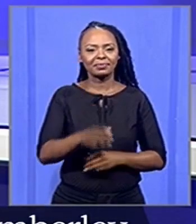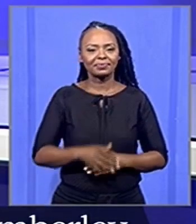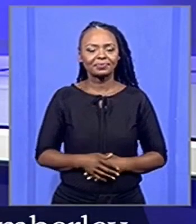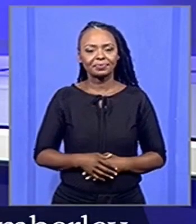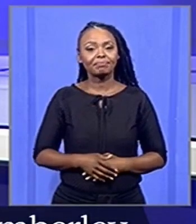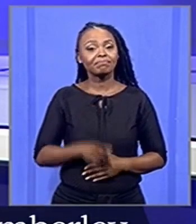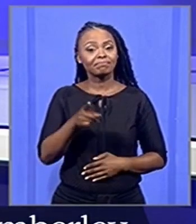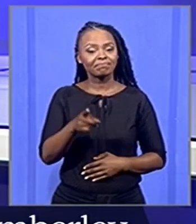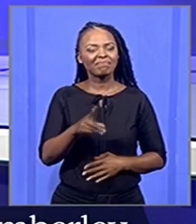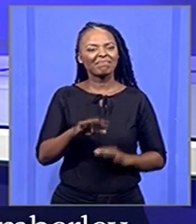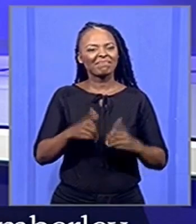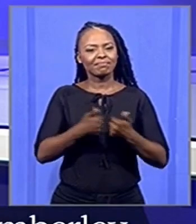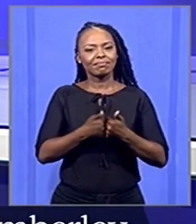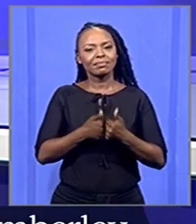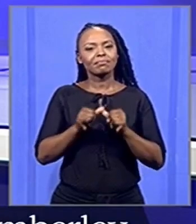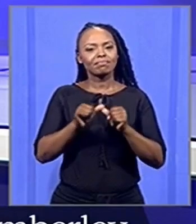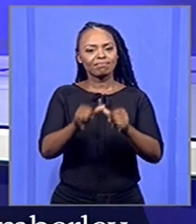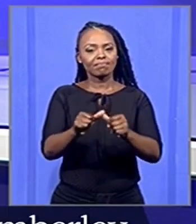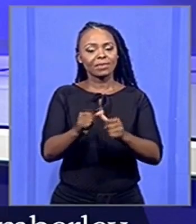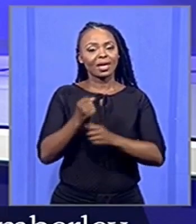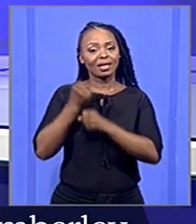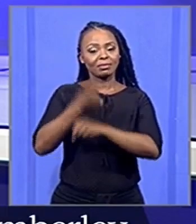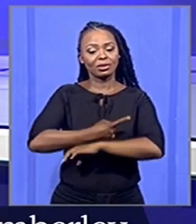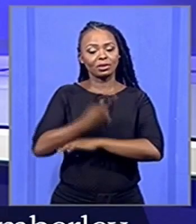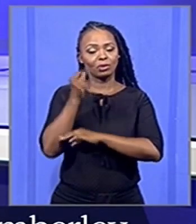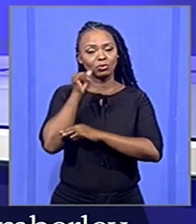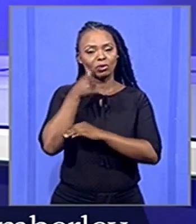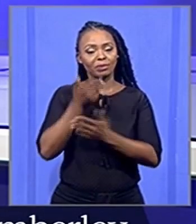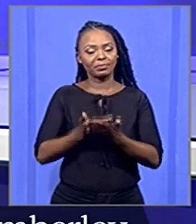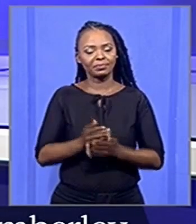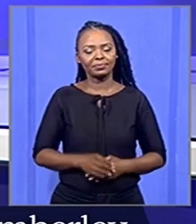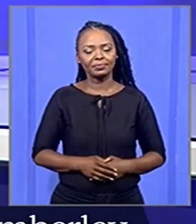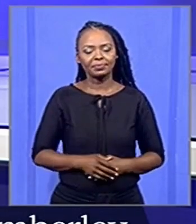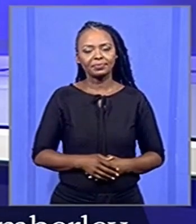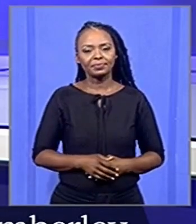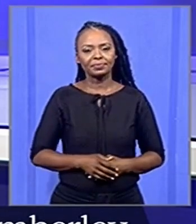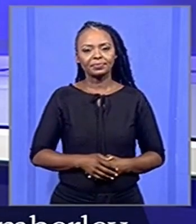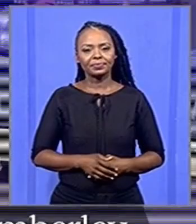gomme tlhotlho ye e ka tšwela pele ka Keresemose go sasa.